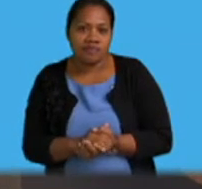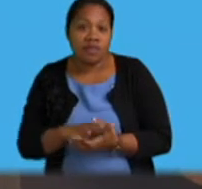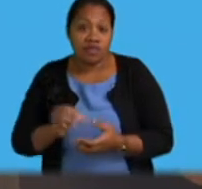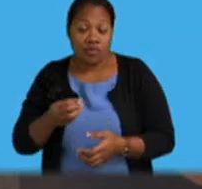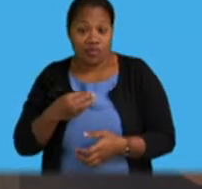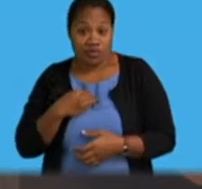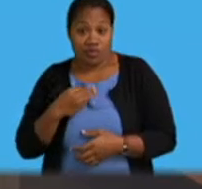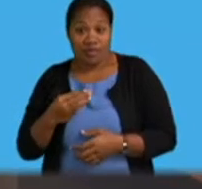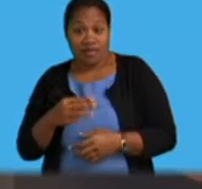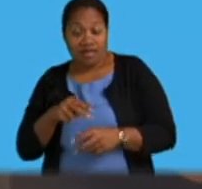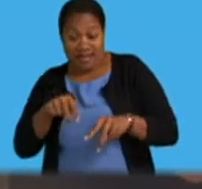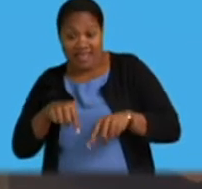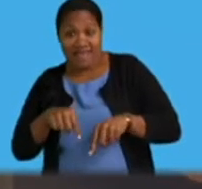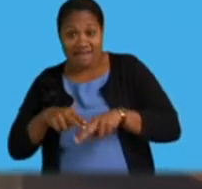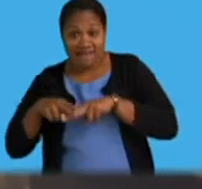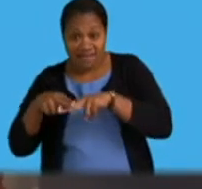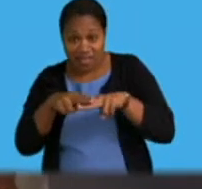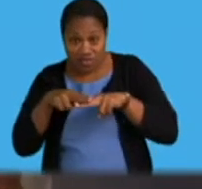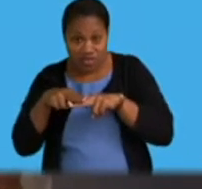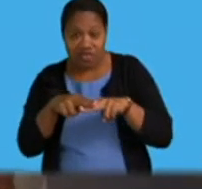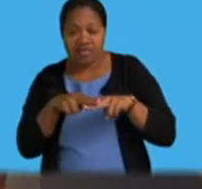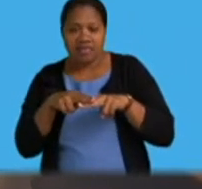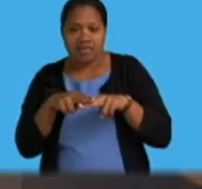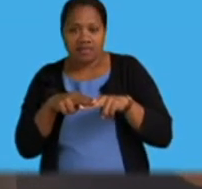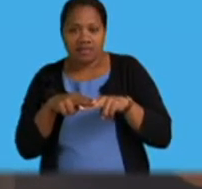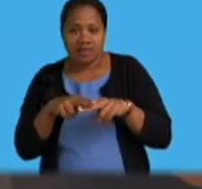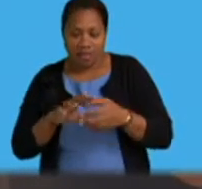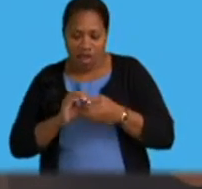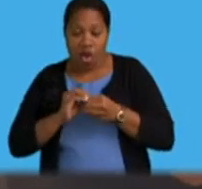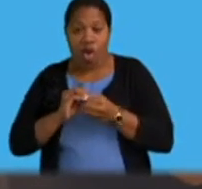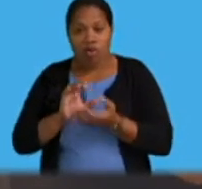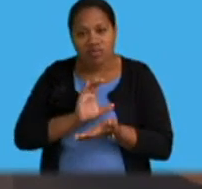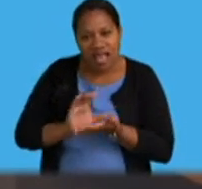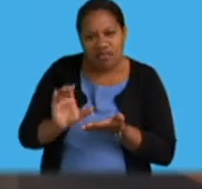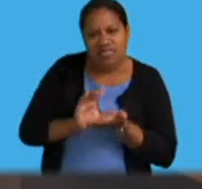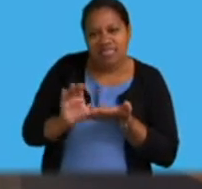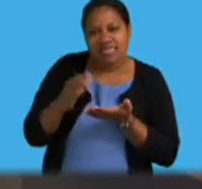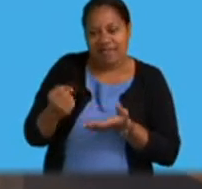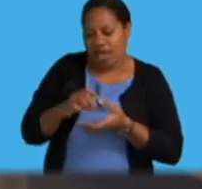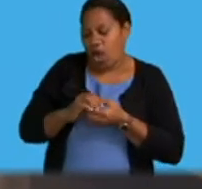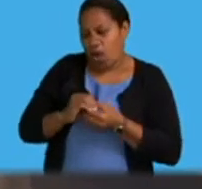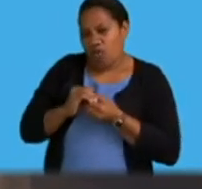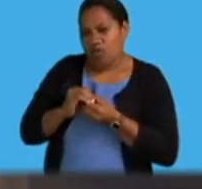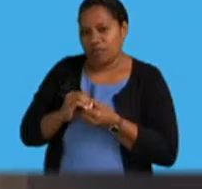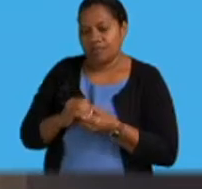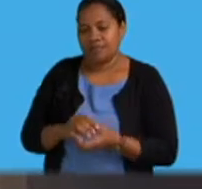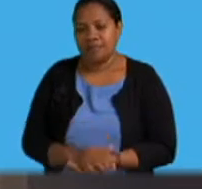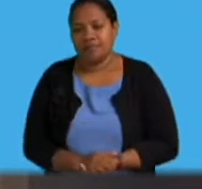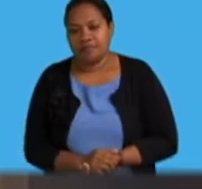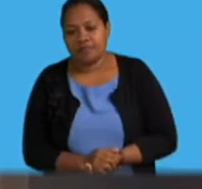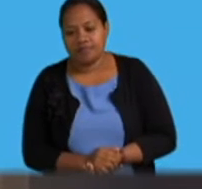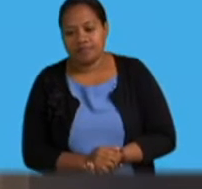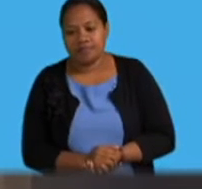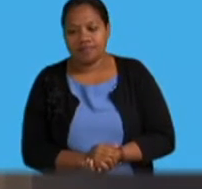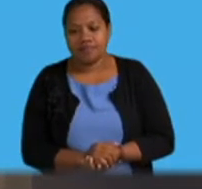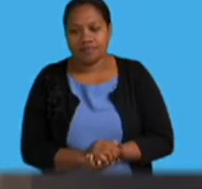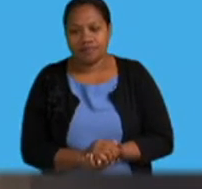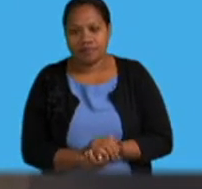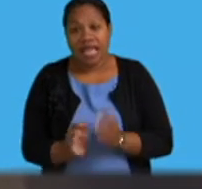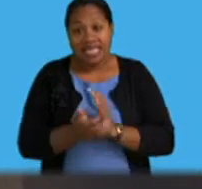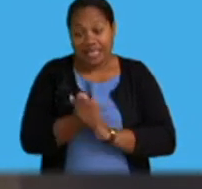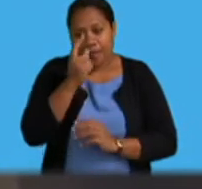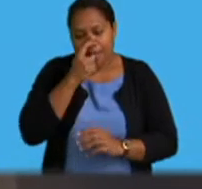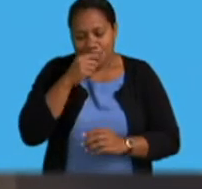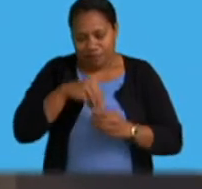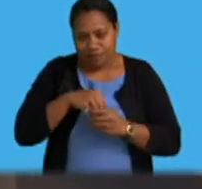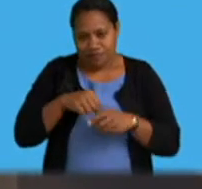or in Fiji, via our own counselors and specialists. In the mission area, the Methodist